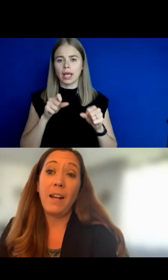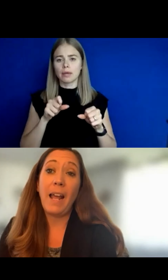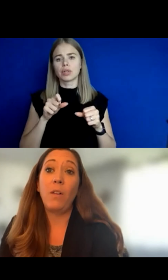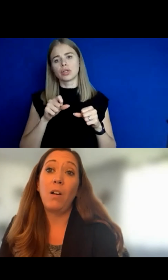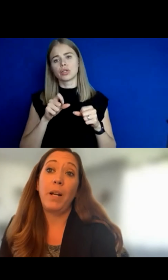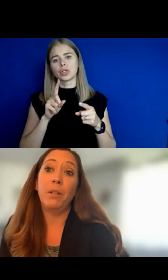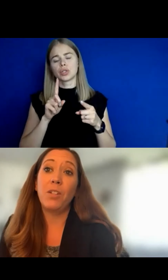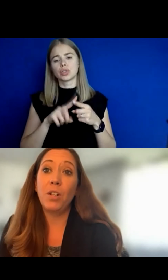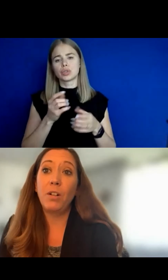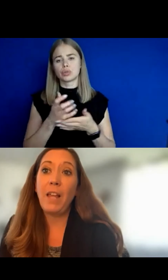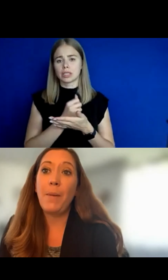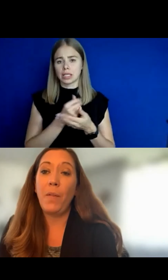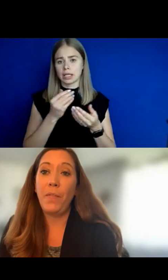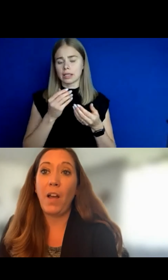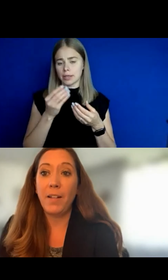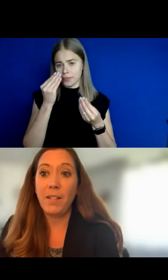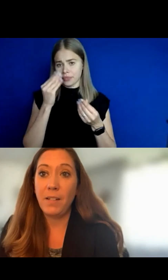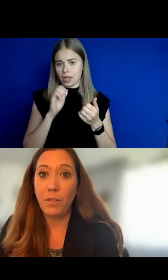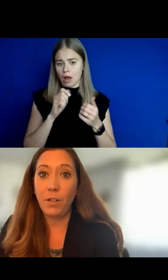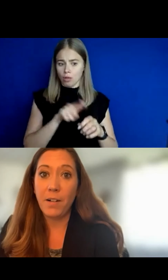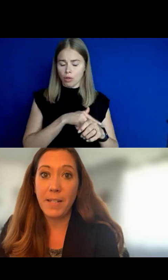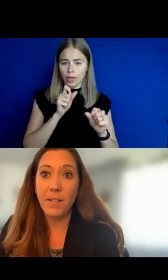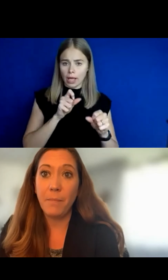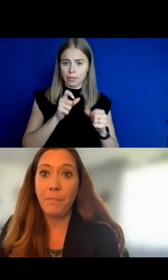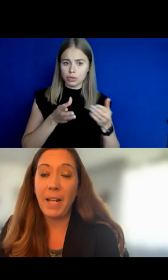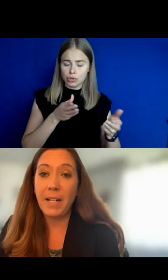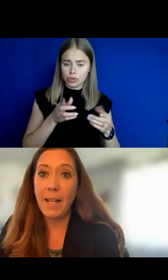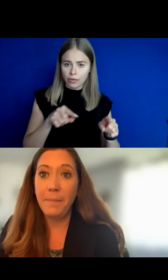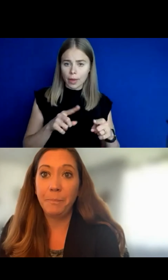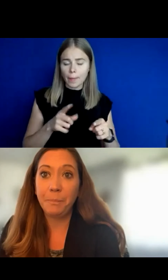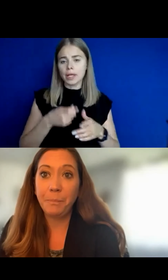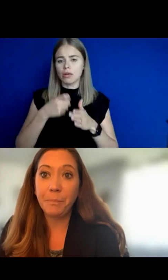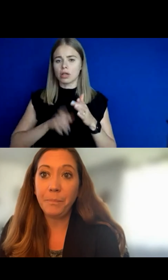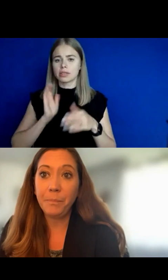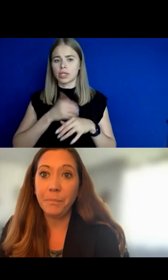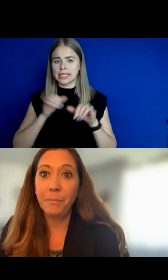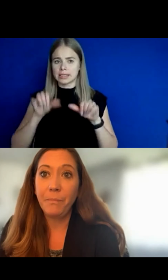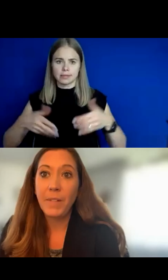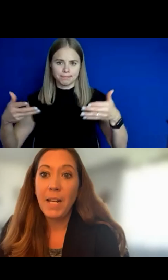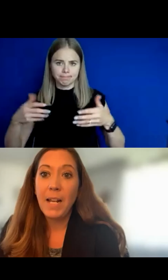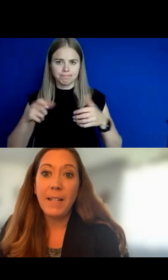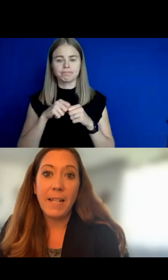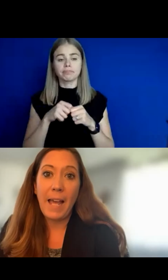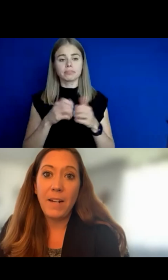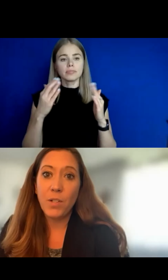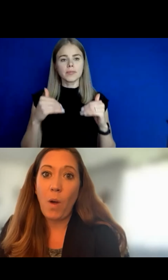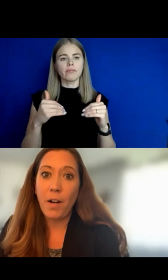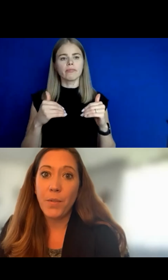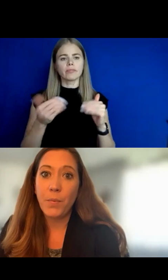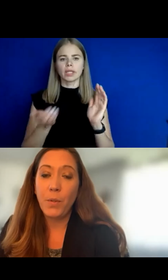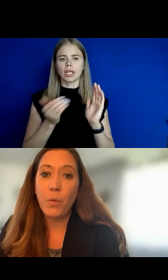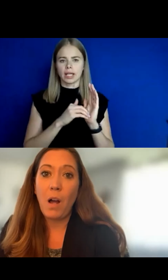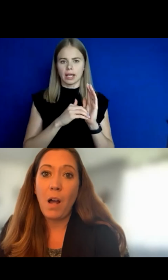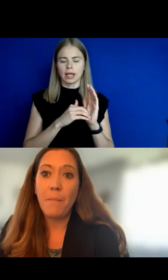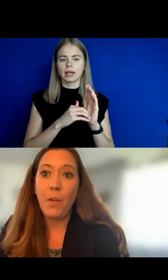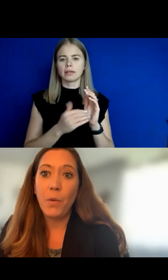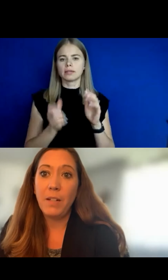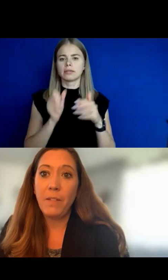data on how long we're able to serve them and what the cost is for our system. Next slide. This again just walks